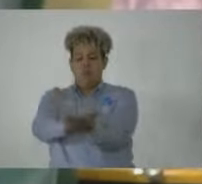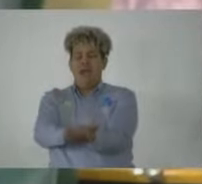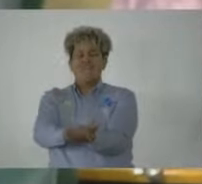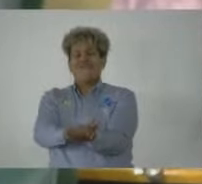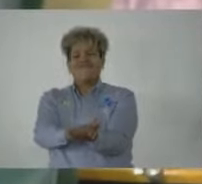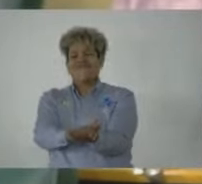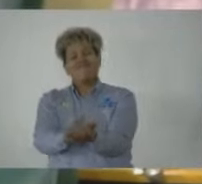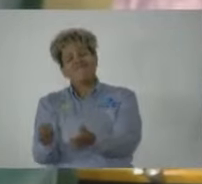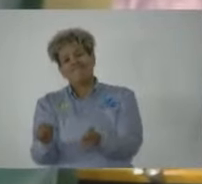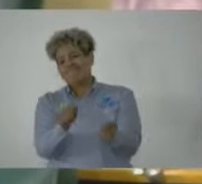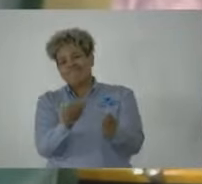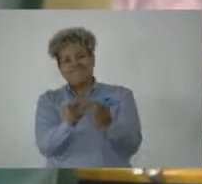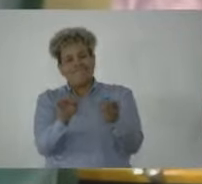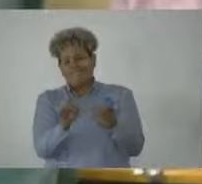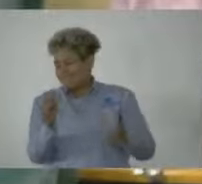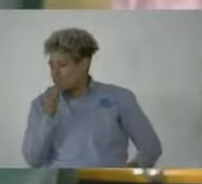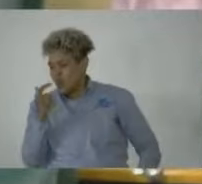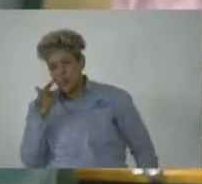alone.